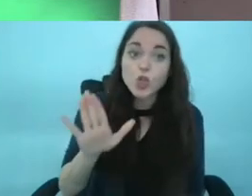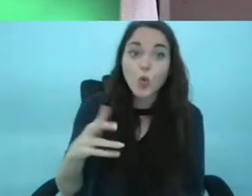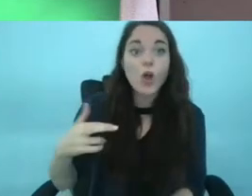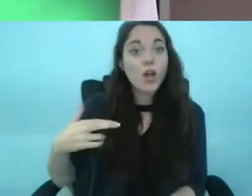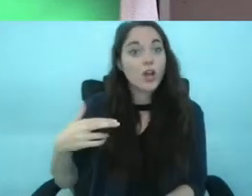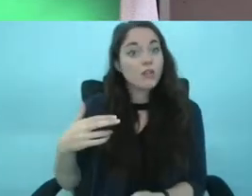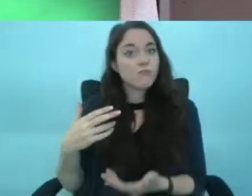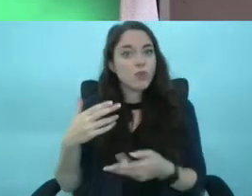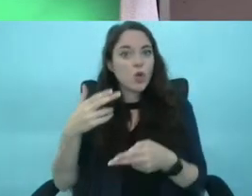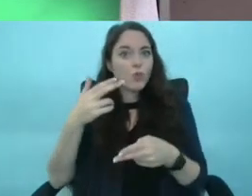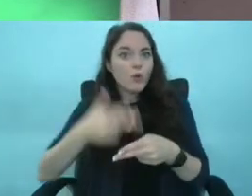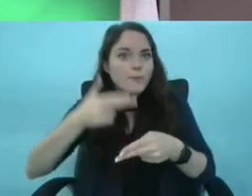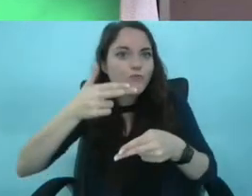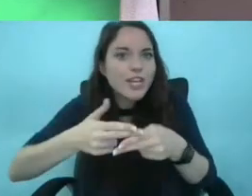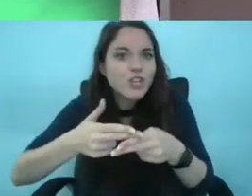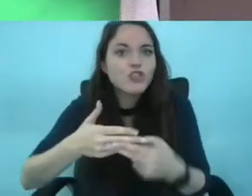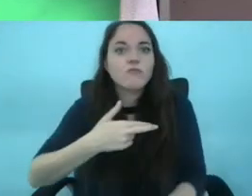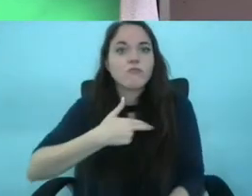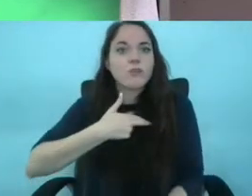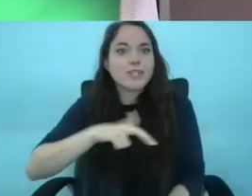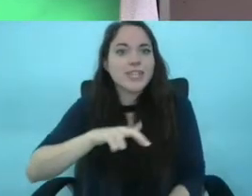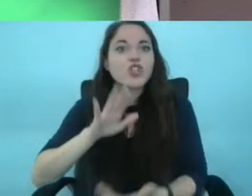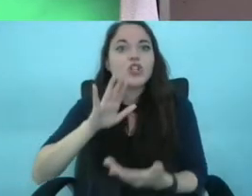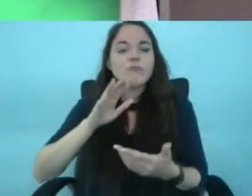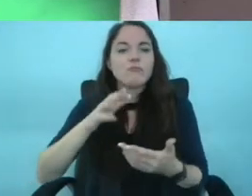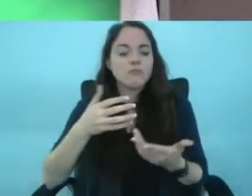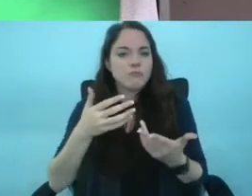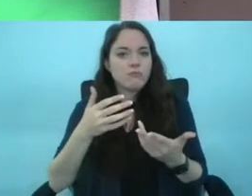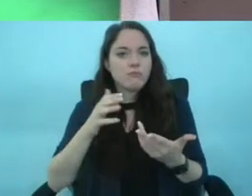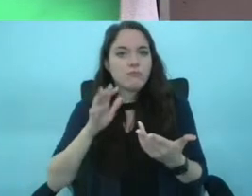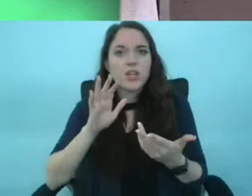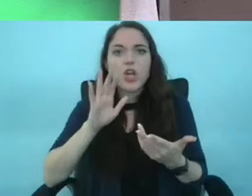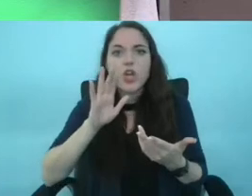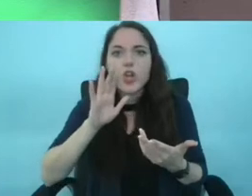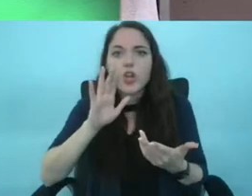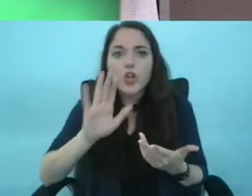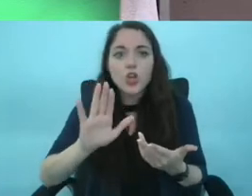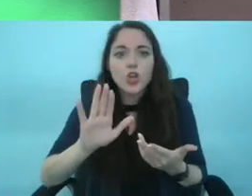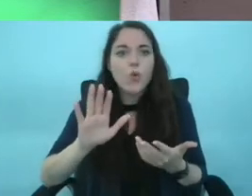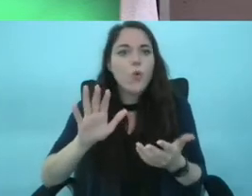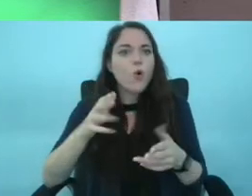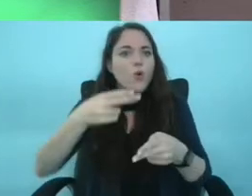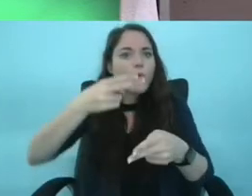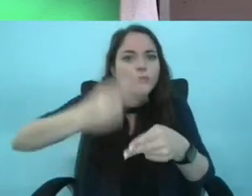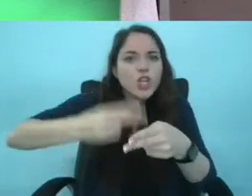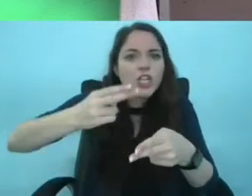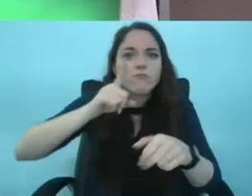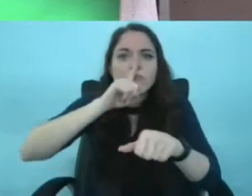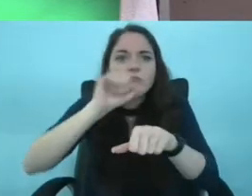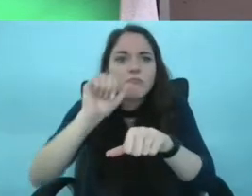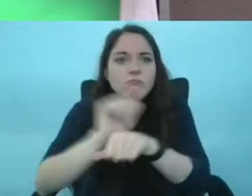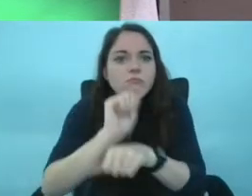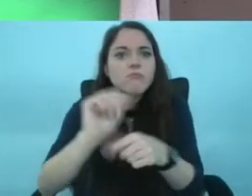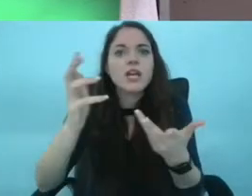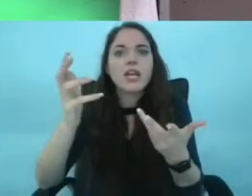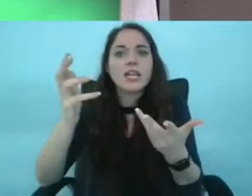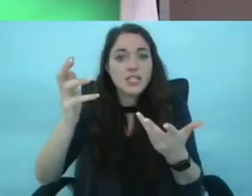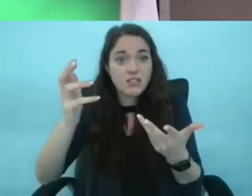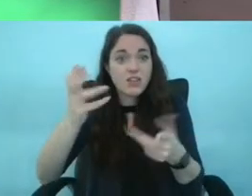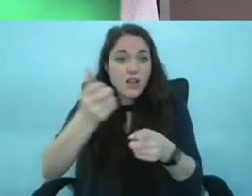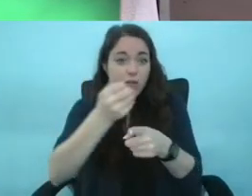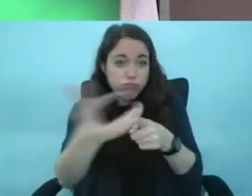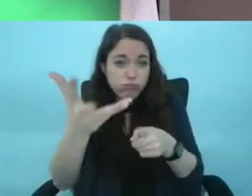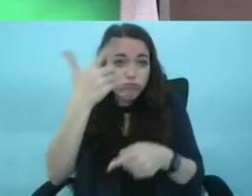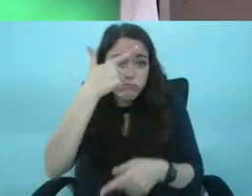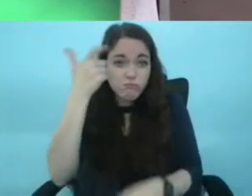your position ever been maligned or stoned to death with language from your detractors because of your faith or your